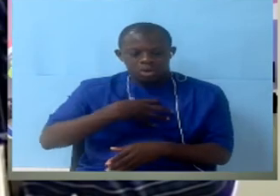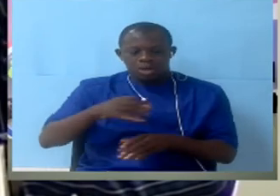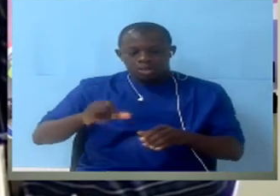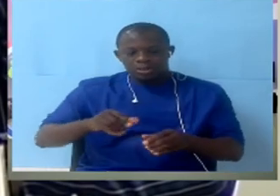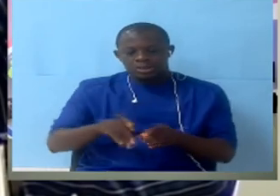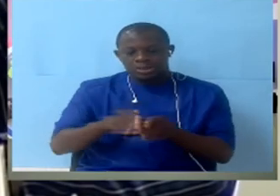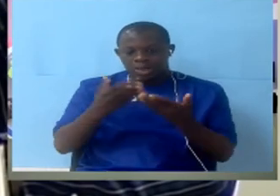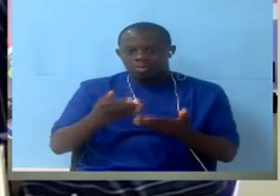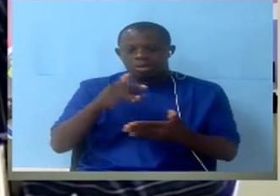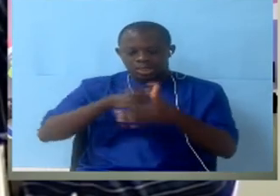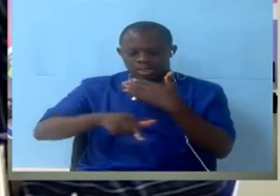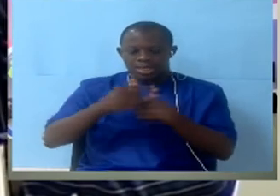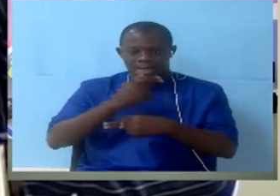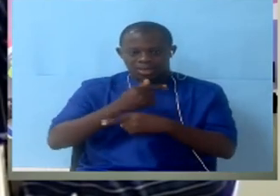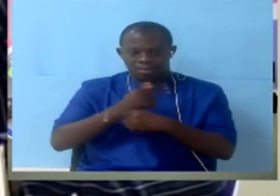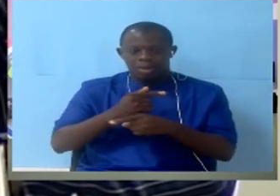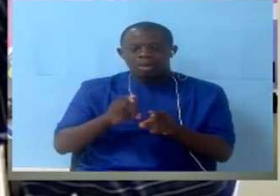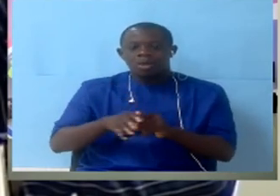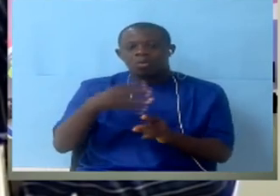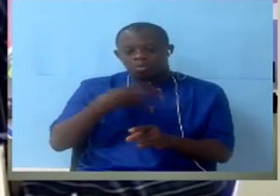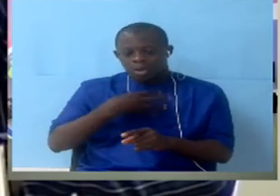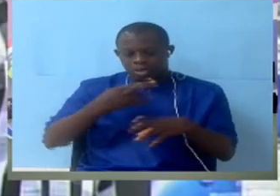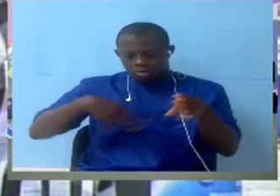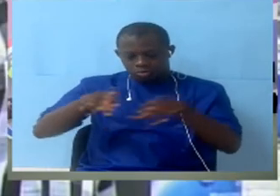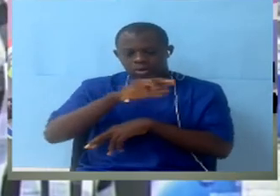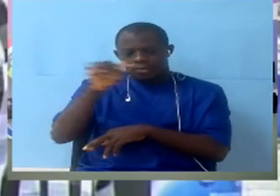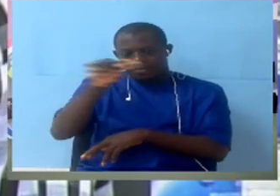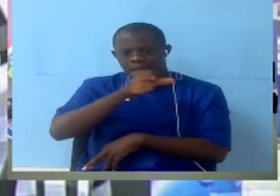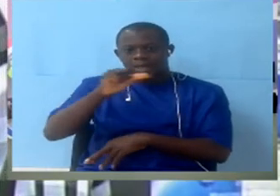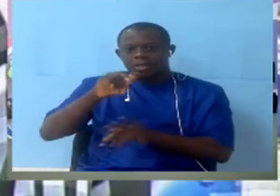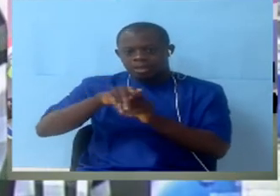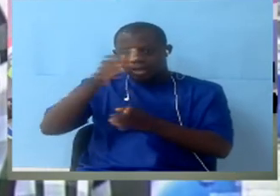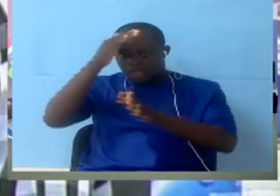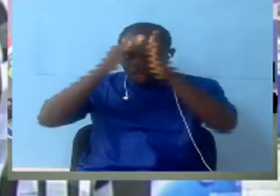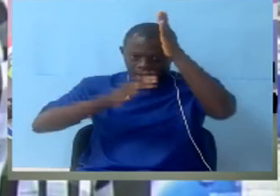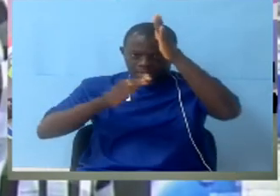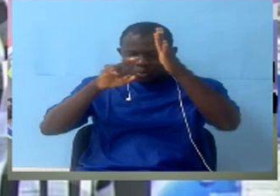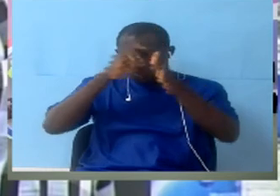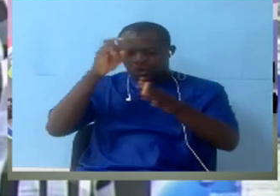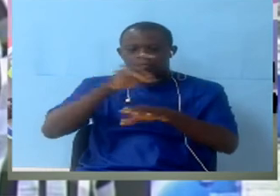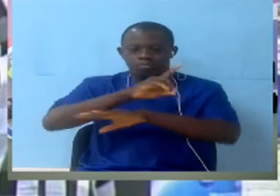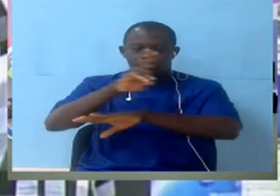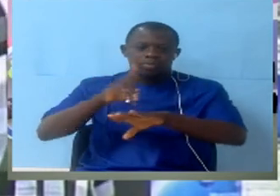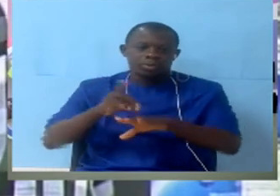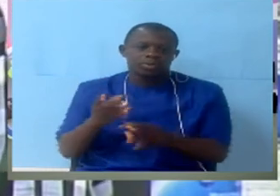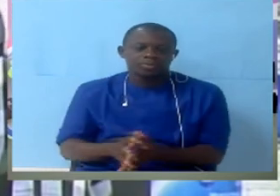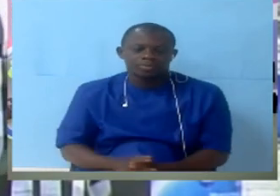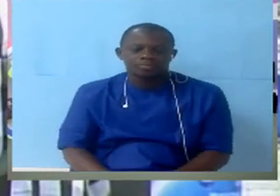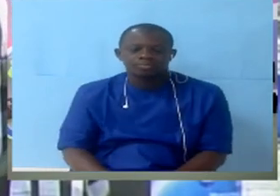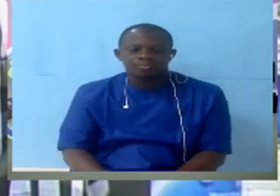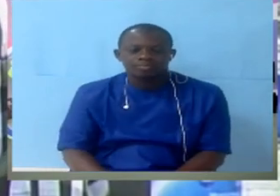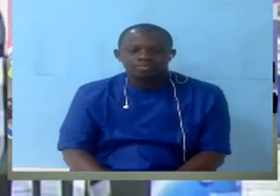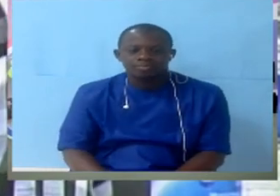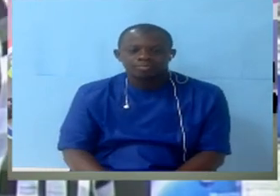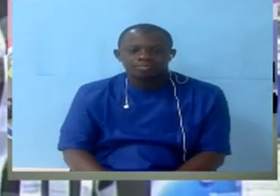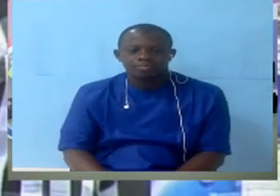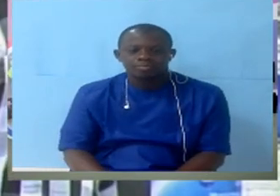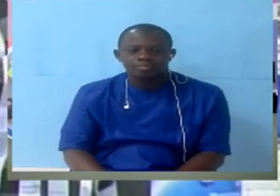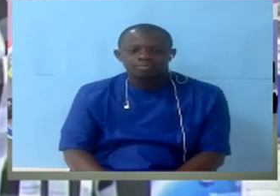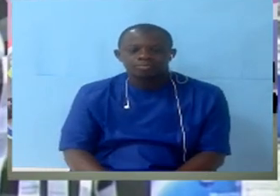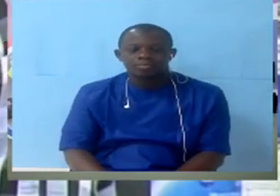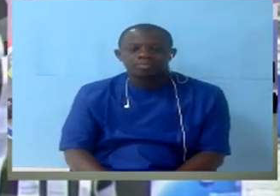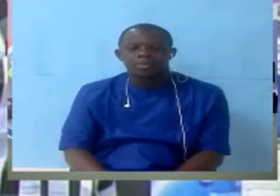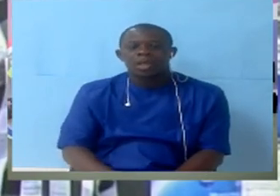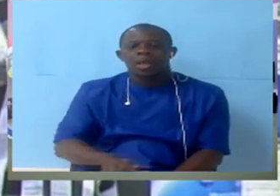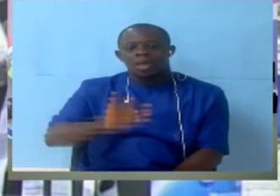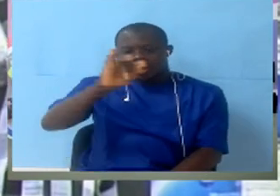army? Yeah, me from fon it letter of sa fe president we ko ka kala mudan ko be banko kanjan and we left ala kamuru soldier kundaro ila do ko la yes president jamme